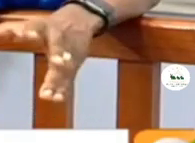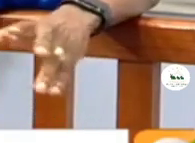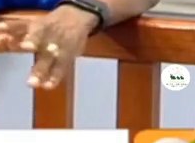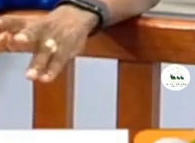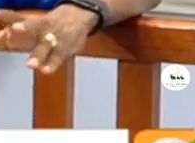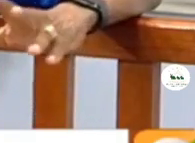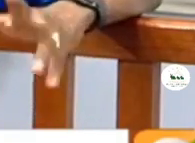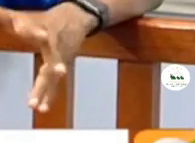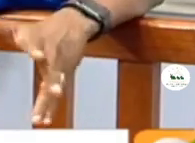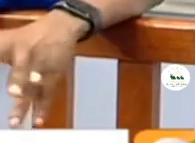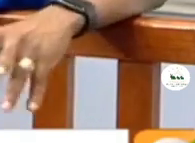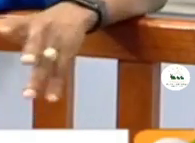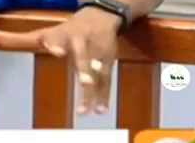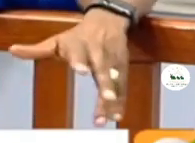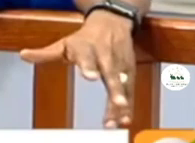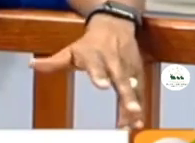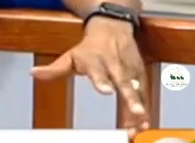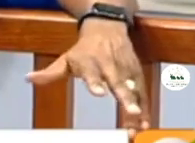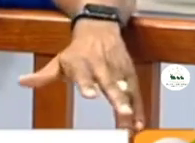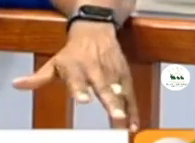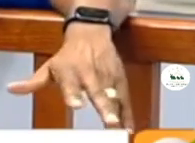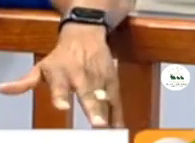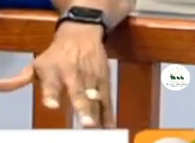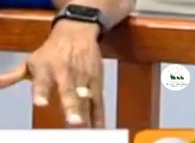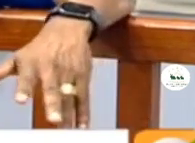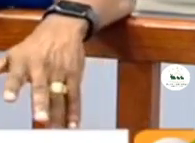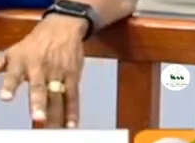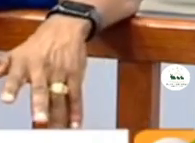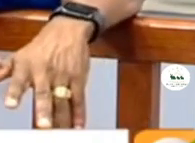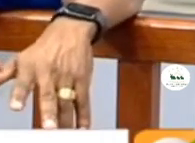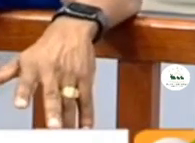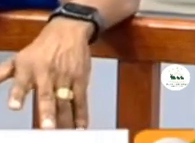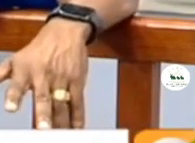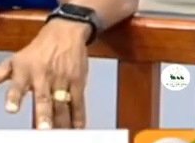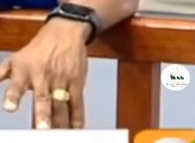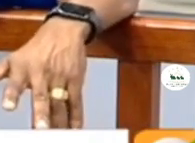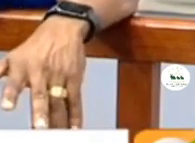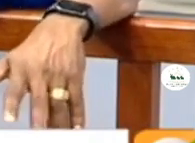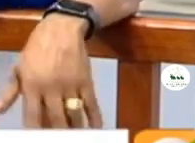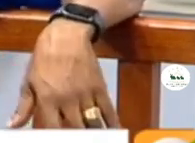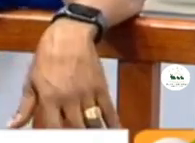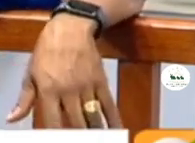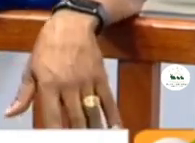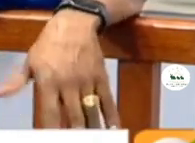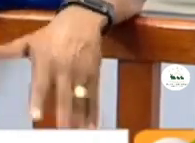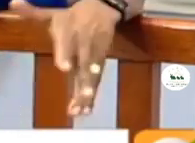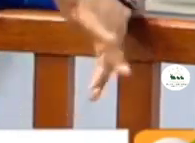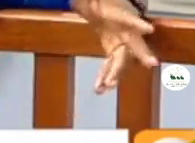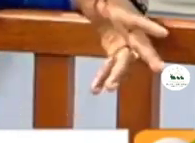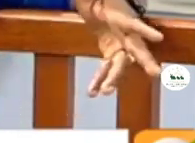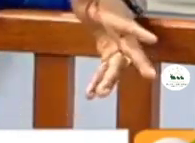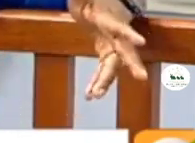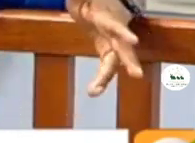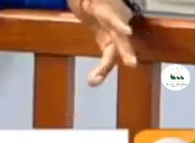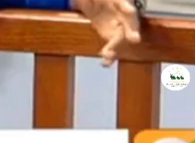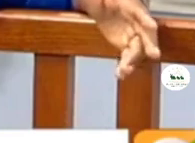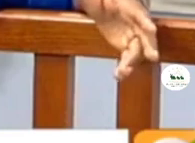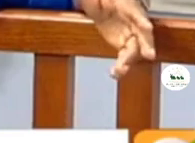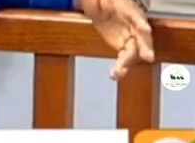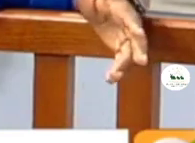of them haggling all the time about I'm the best, you must support me. And then let the